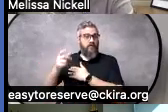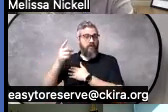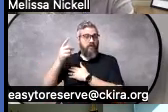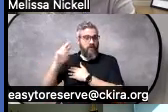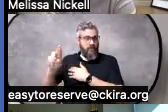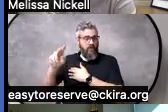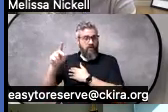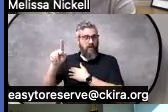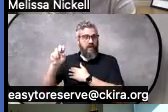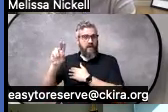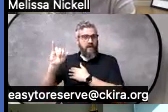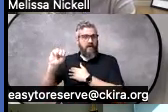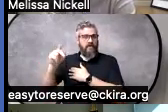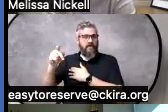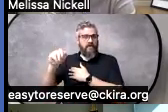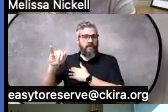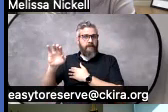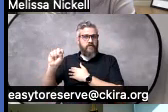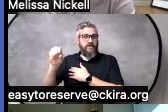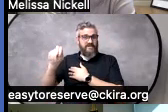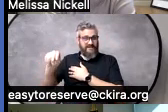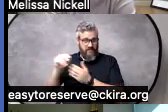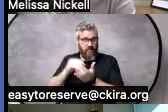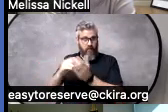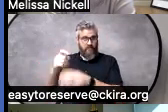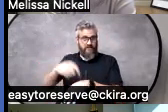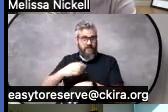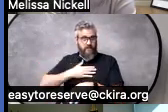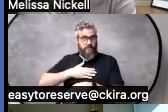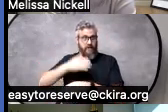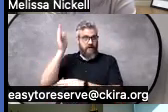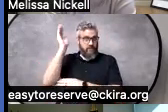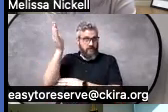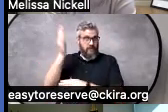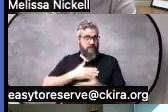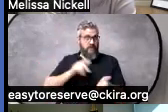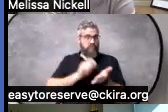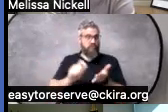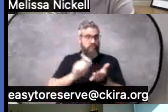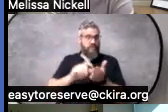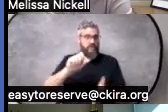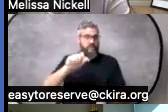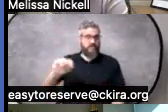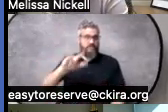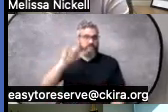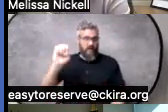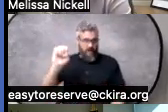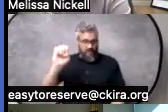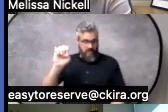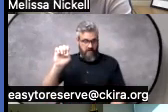Kevin Pearson. So a lot of the times my presentation and even my writing style was more so tailored toward